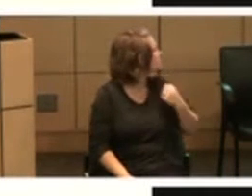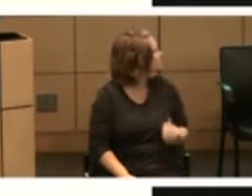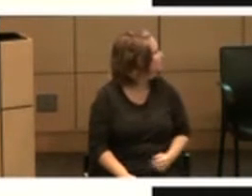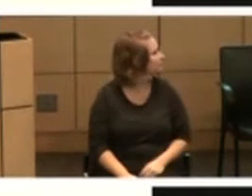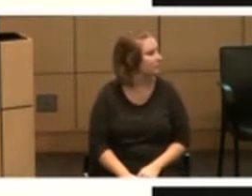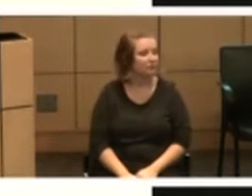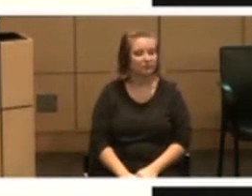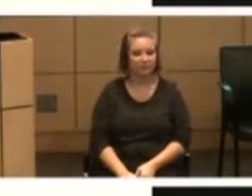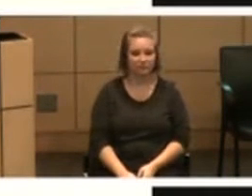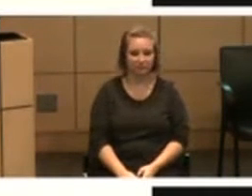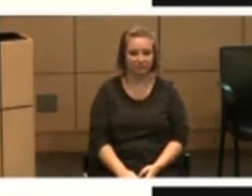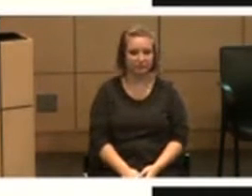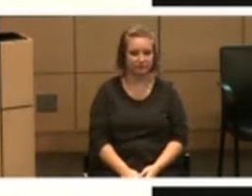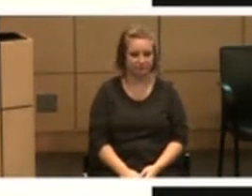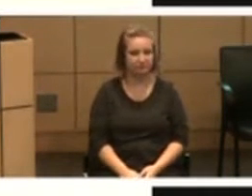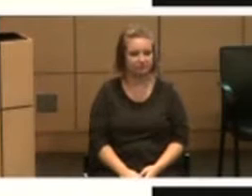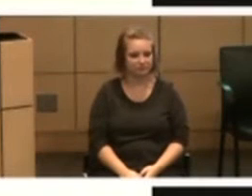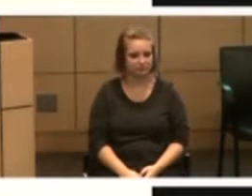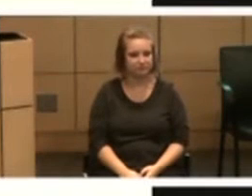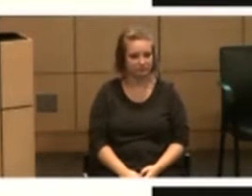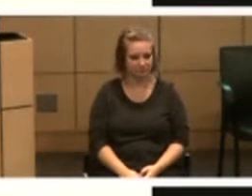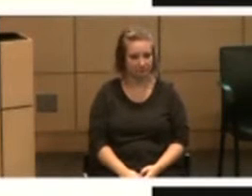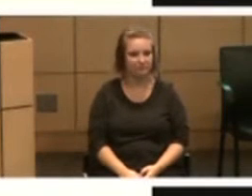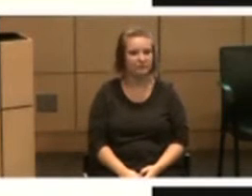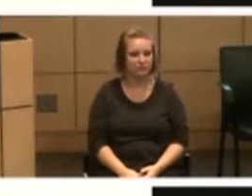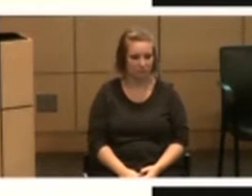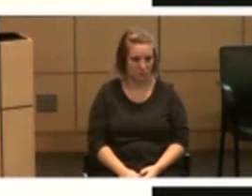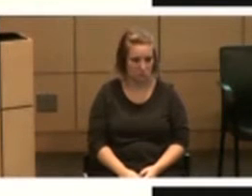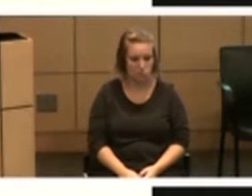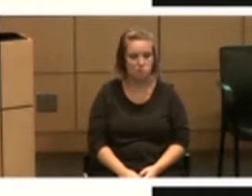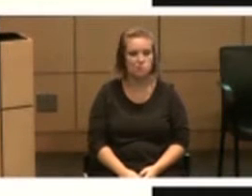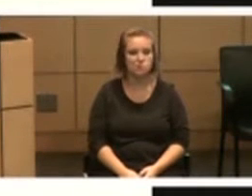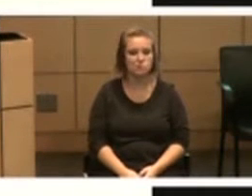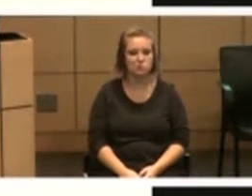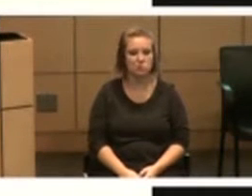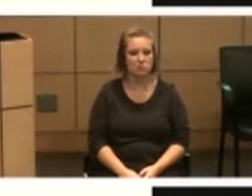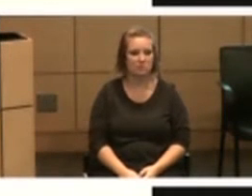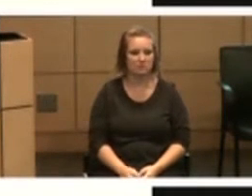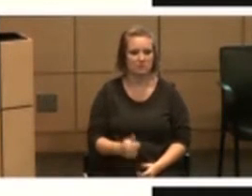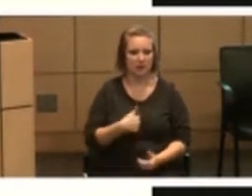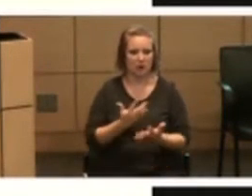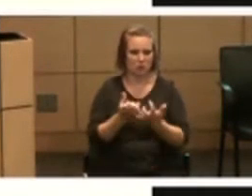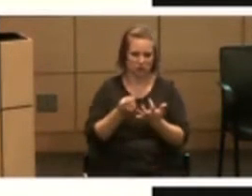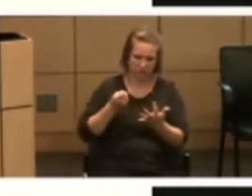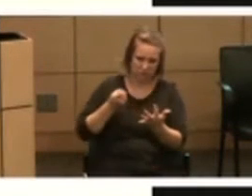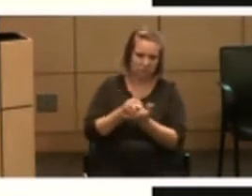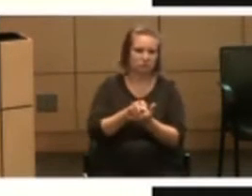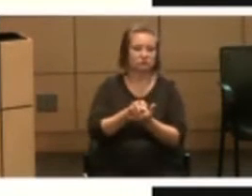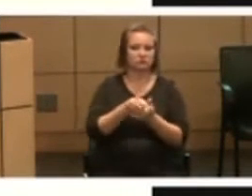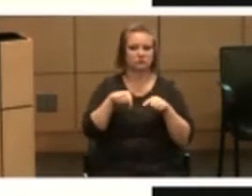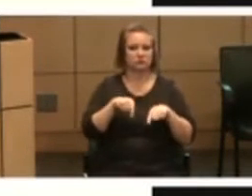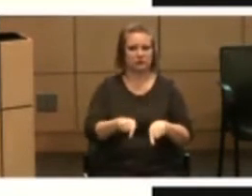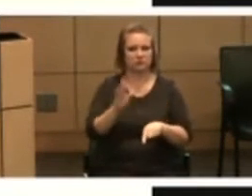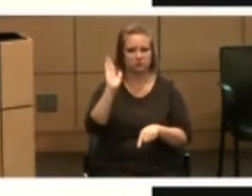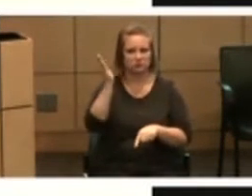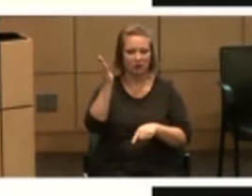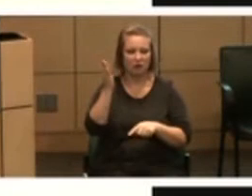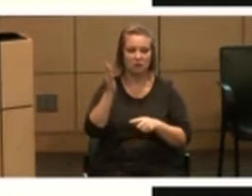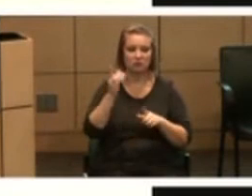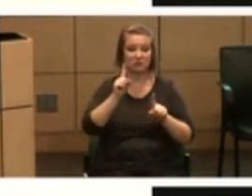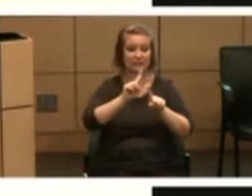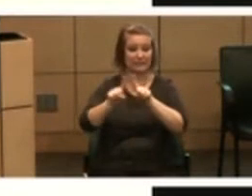other point that I want to really kind of hammer in this talk is that different types of